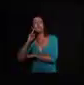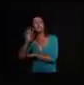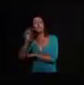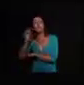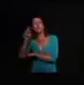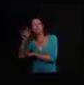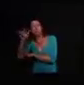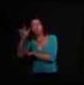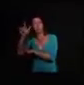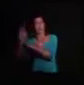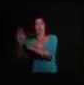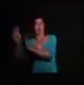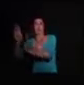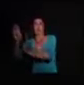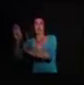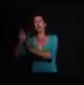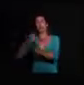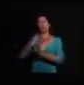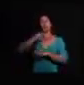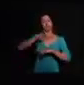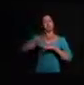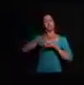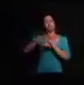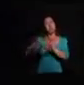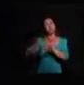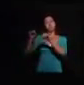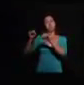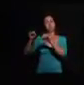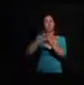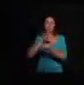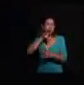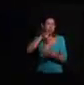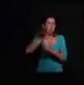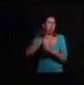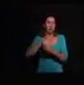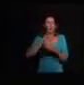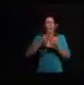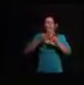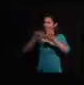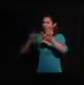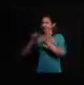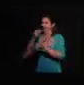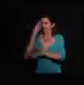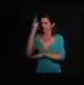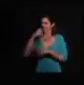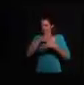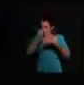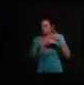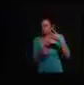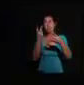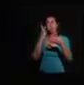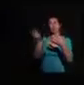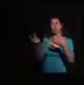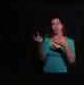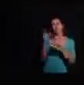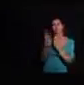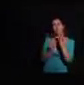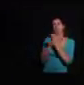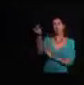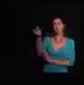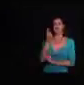I've been the chair ever since. And so I've become involved for a number of reasons, and you just saw a video that would explain